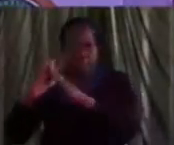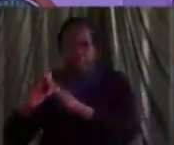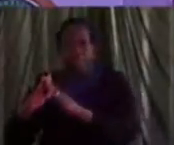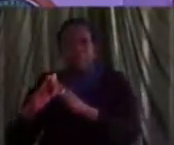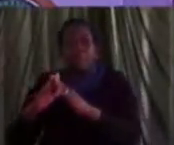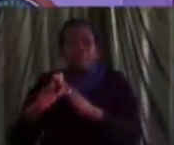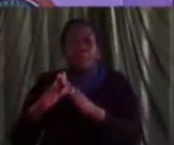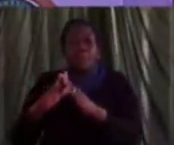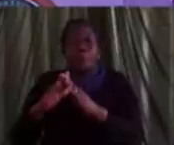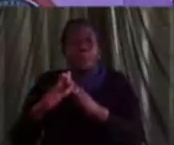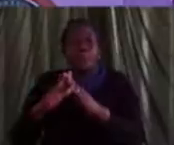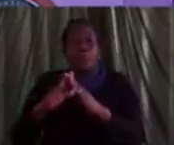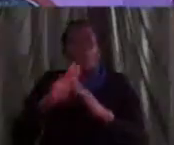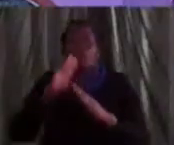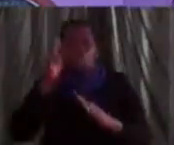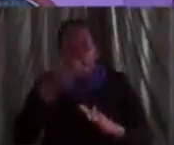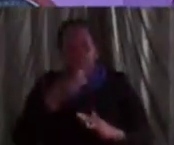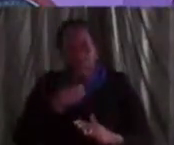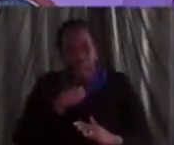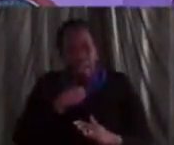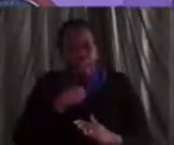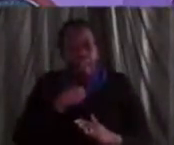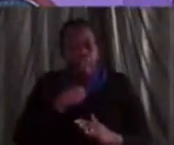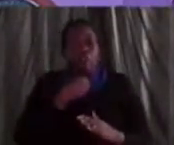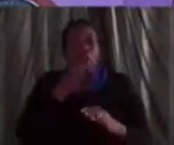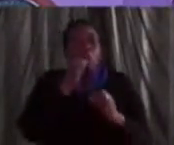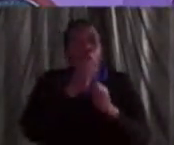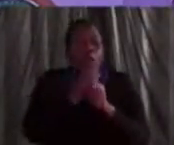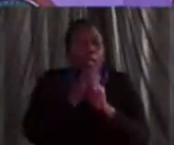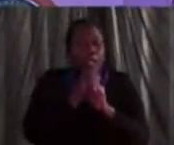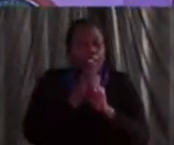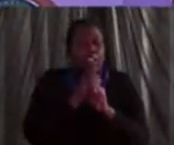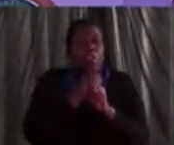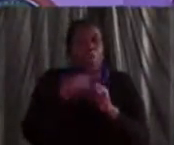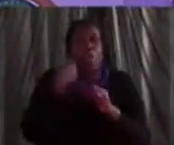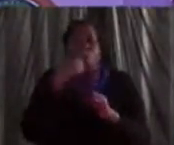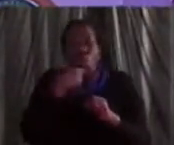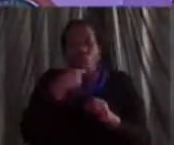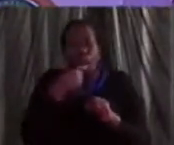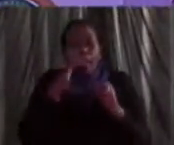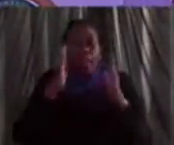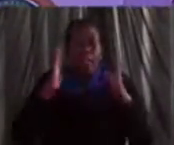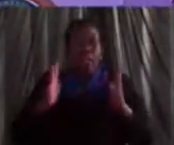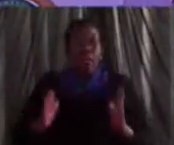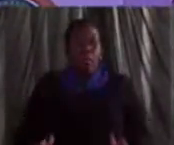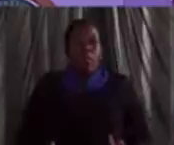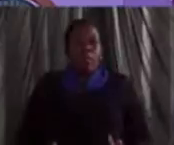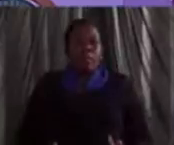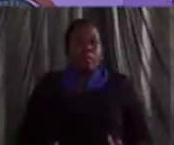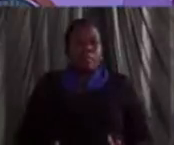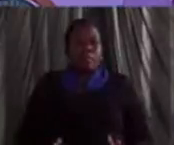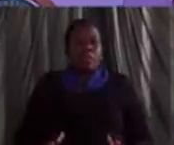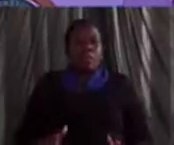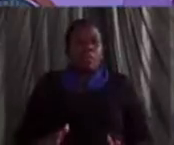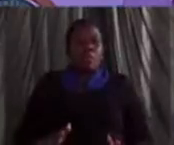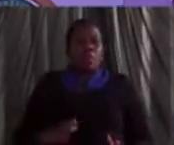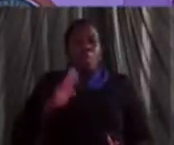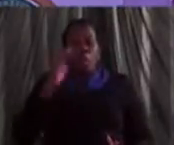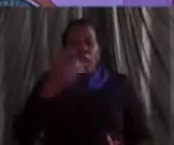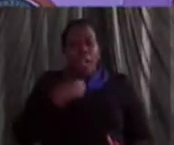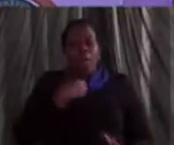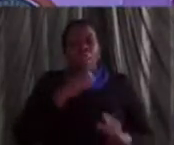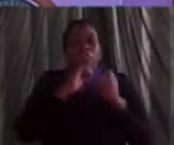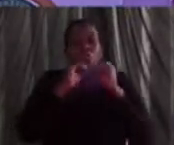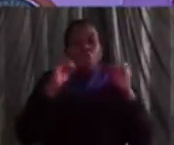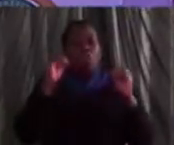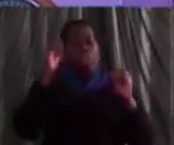They are physical, beings. We have no emotional attachment to them. It is good